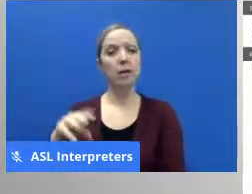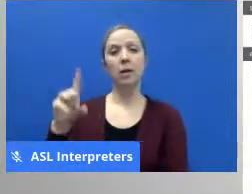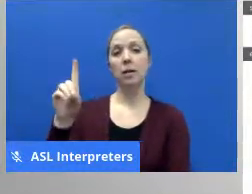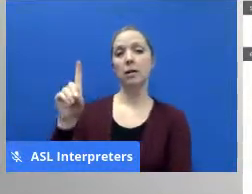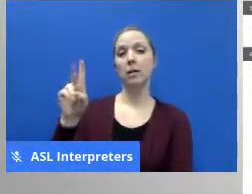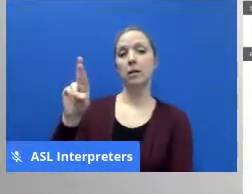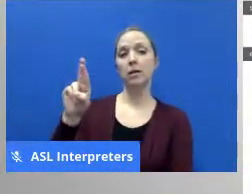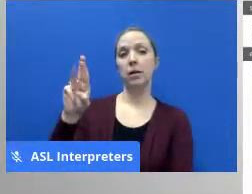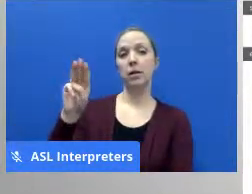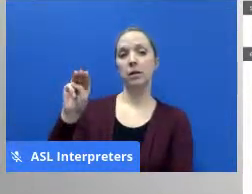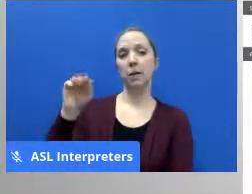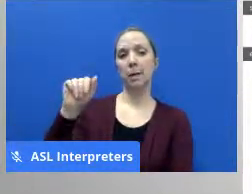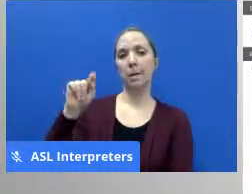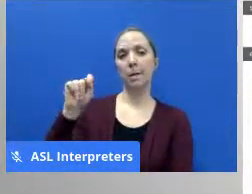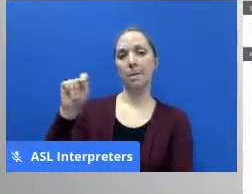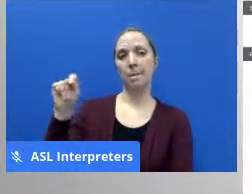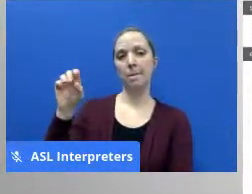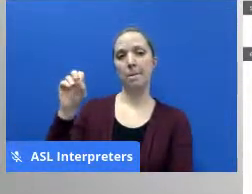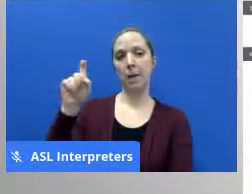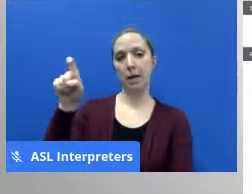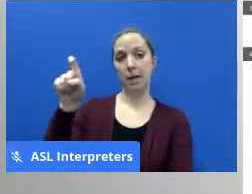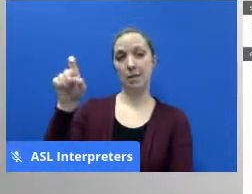Maddox. Yes.